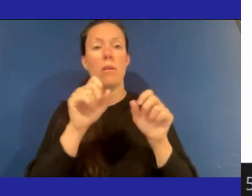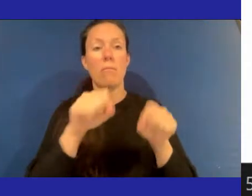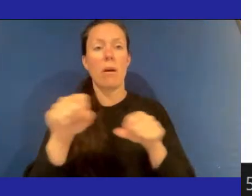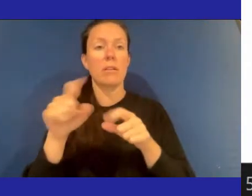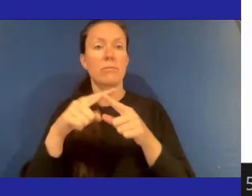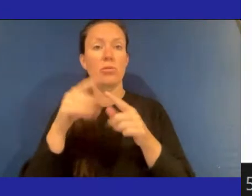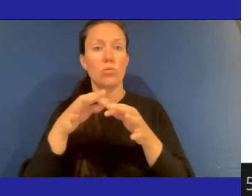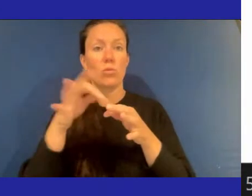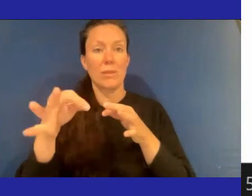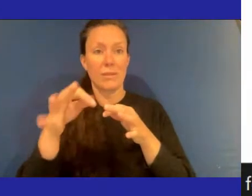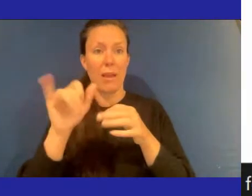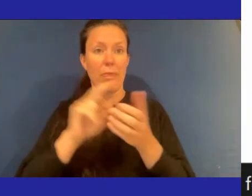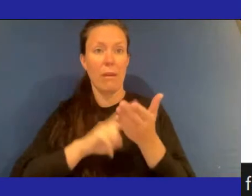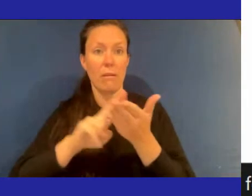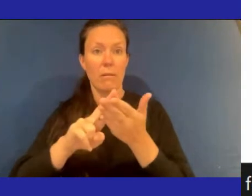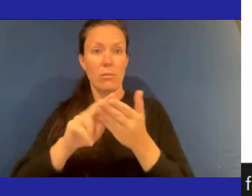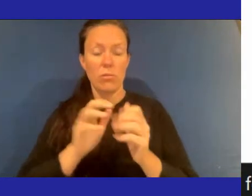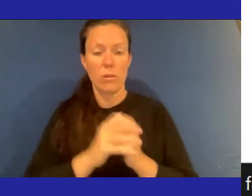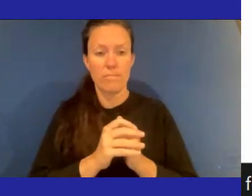The second